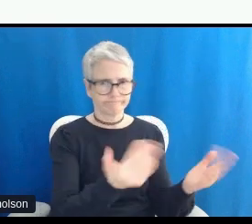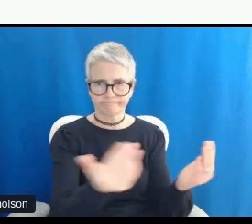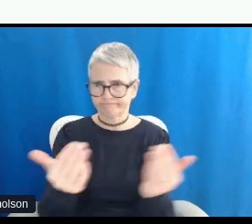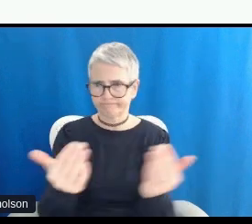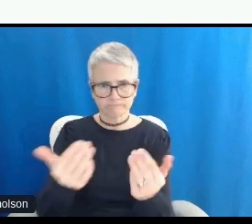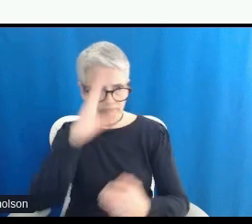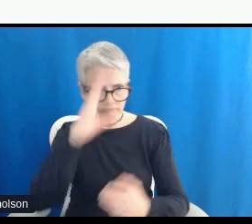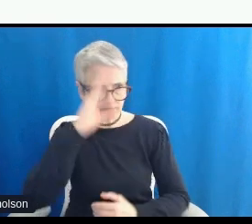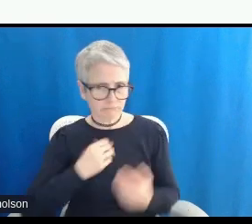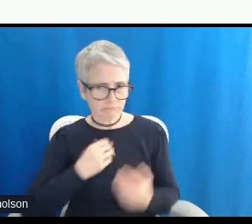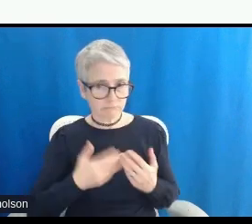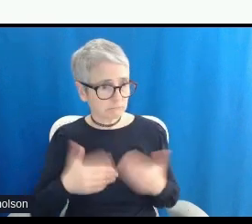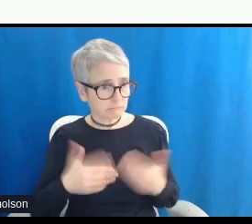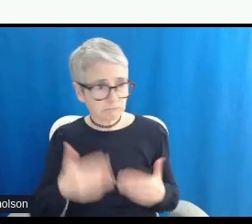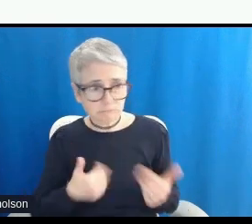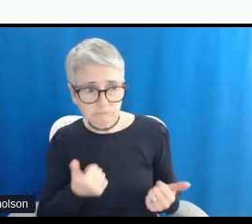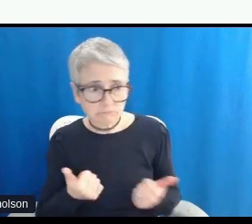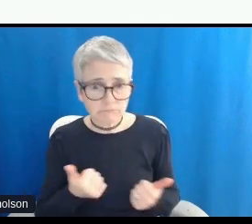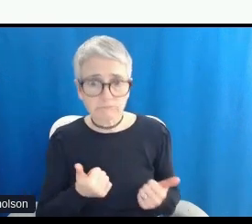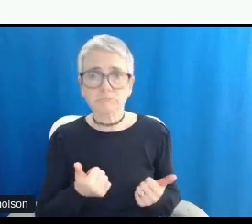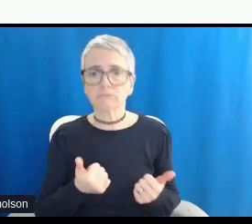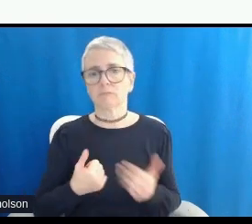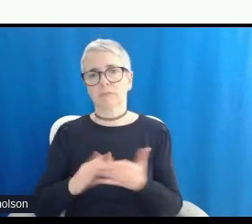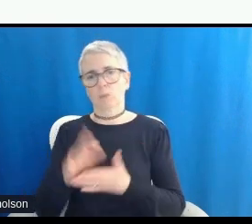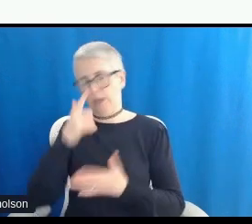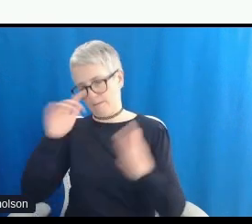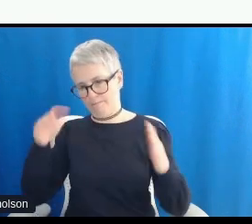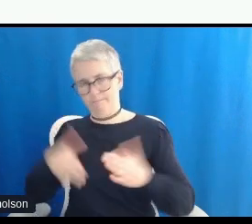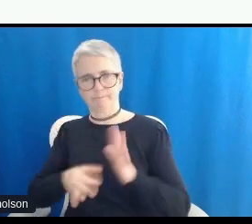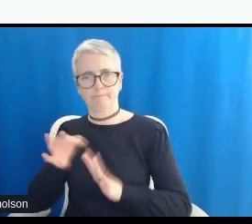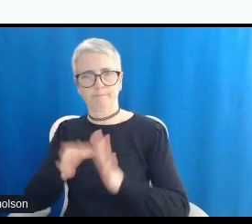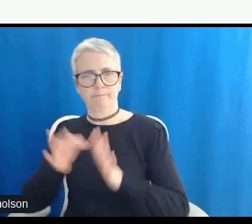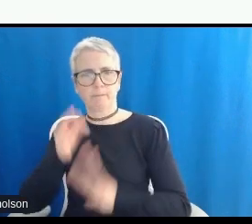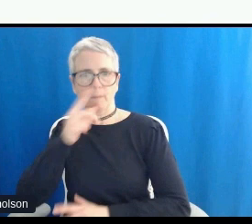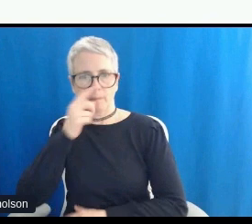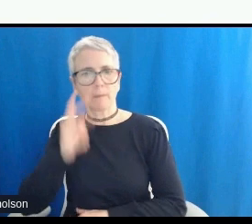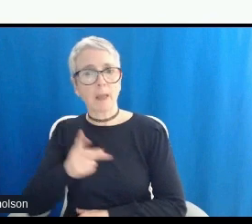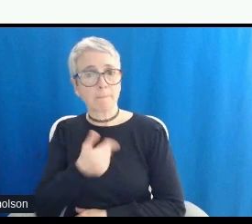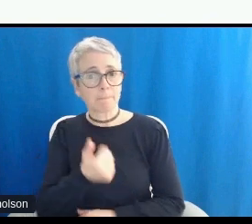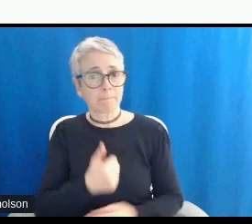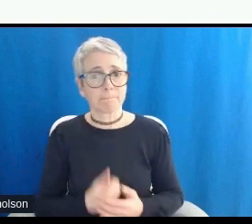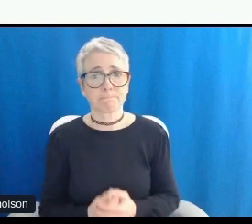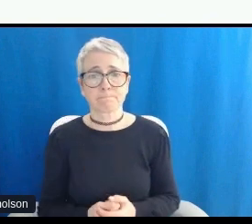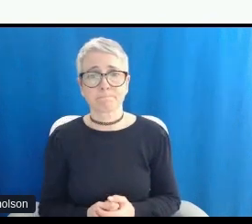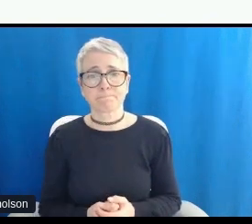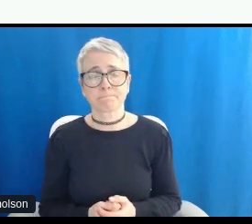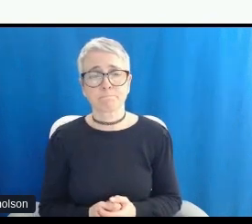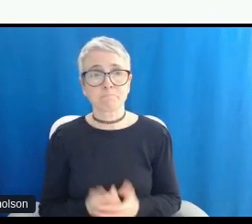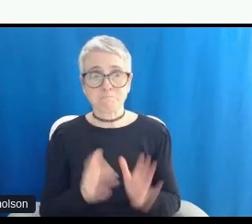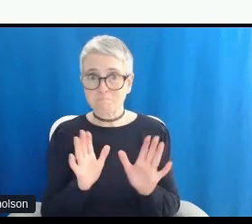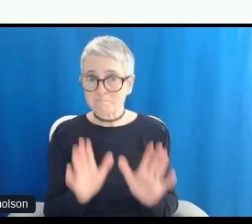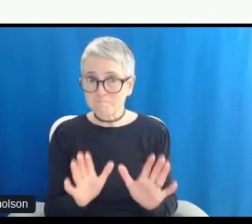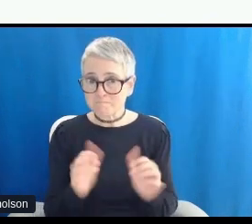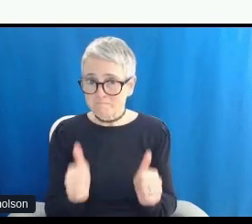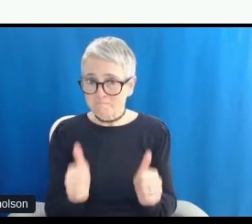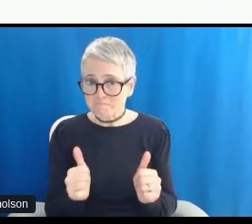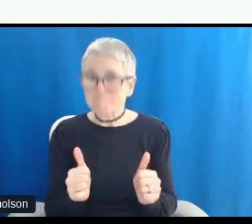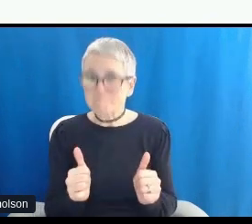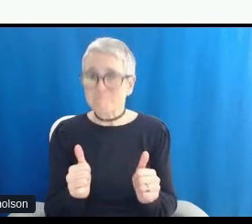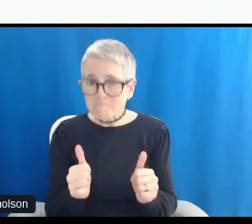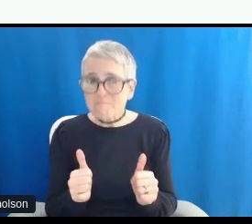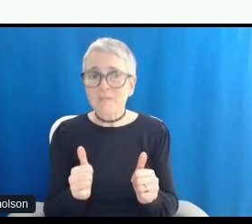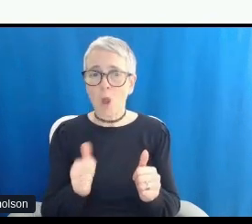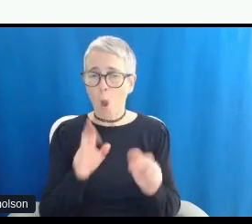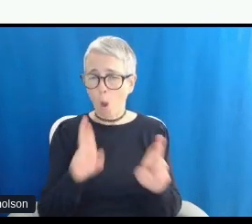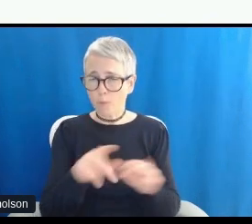their working conditions to further improve accessibility and inclusivity. So hopefully you were able to pick